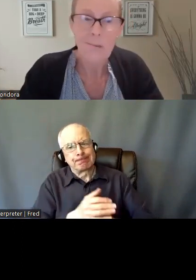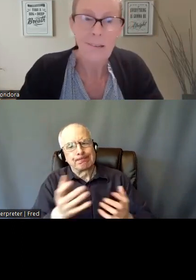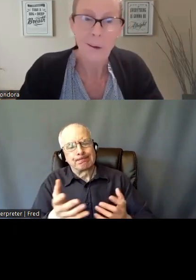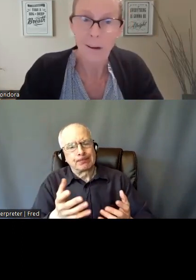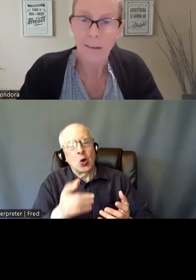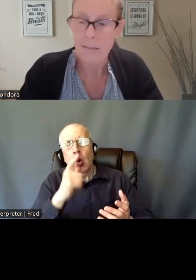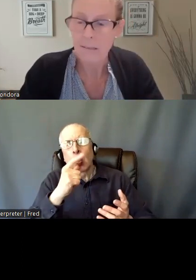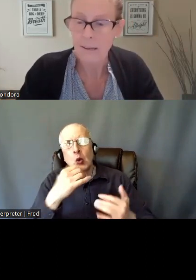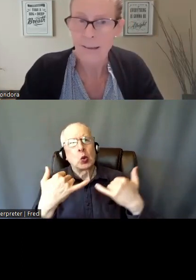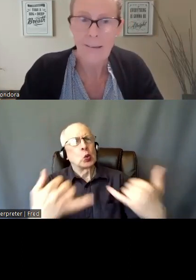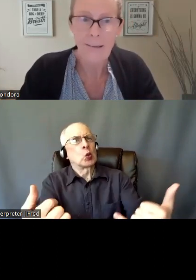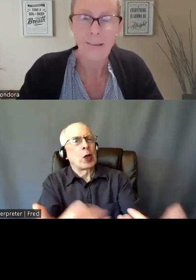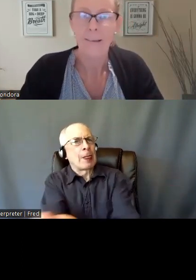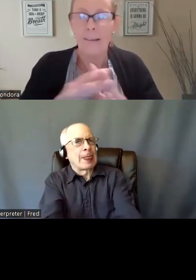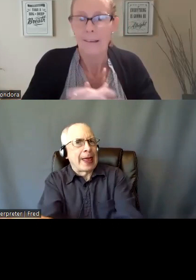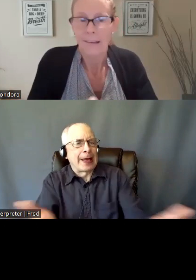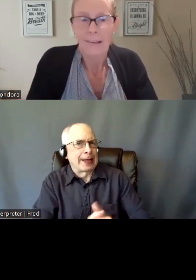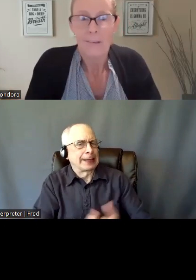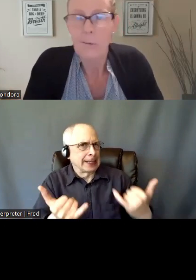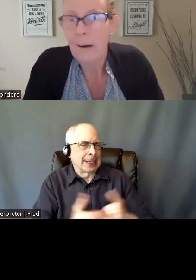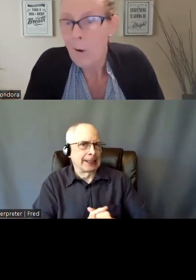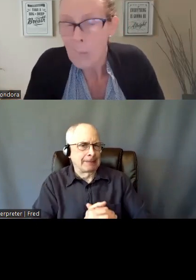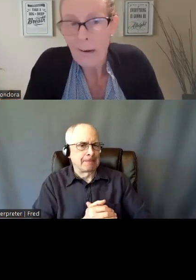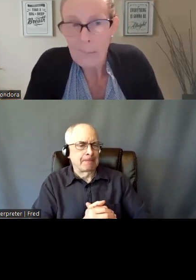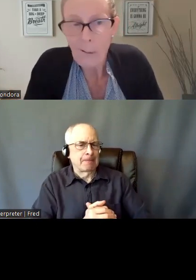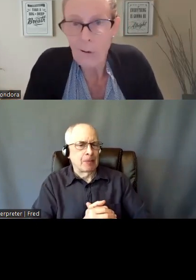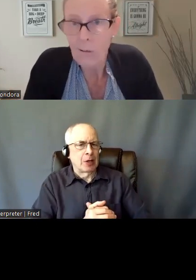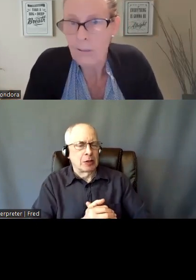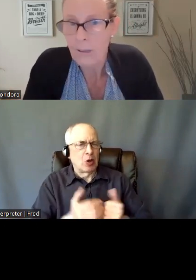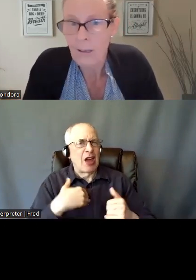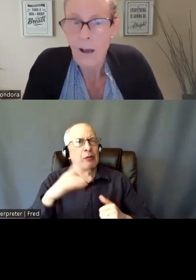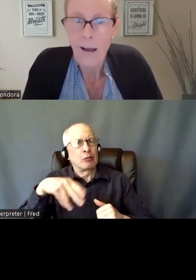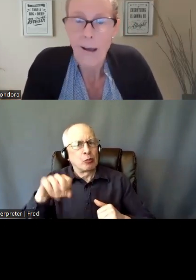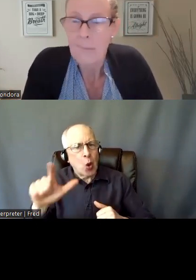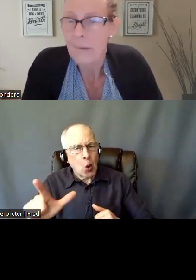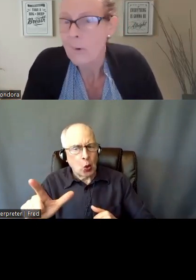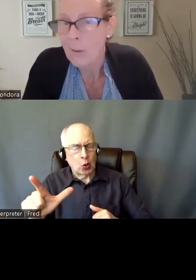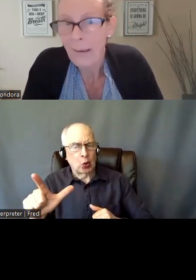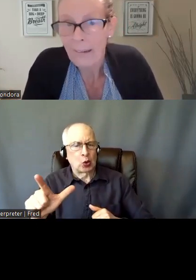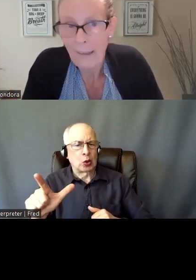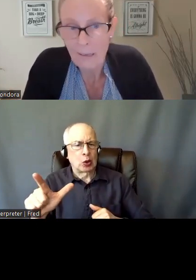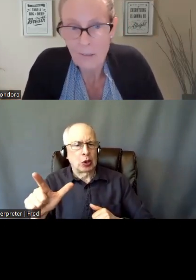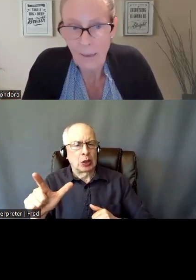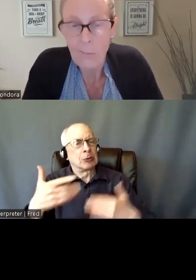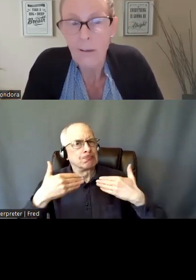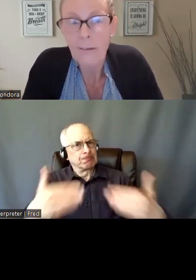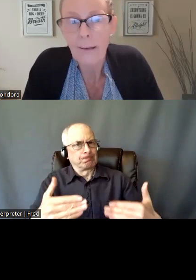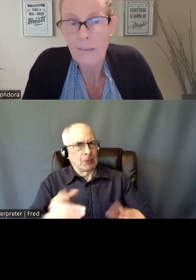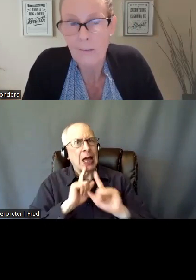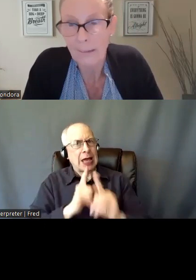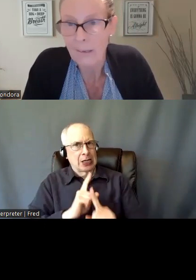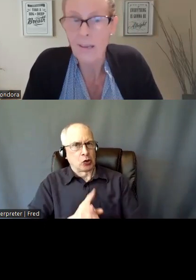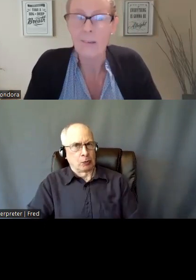of who is in the audience today. So we're going to open up a poll. If you'd go ahead and answer that while